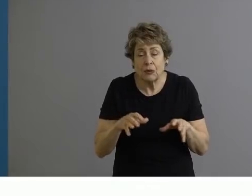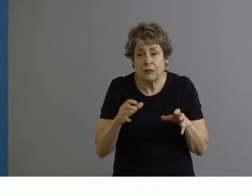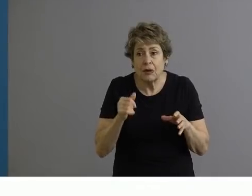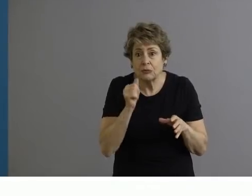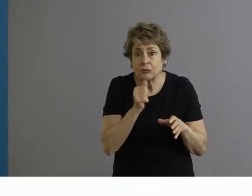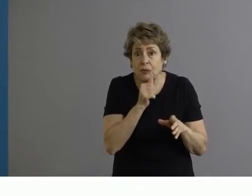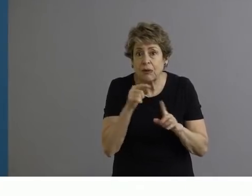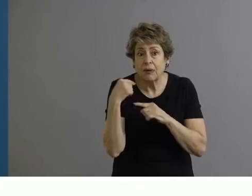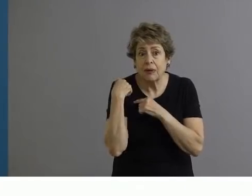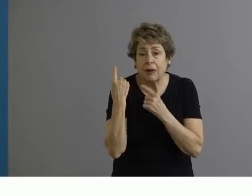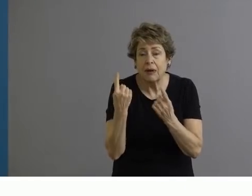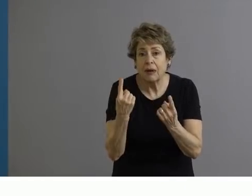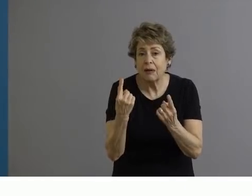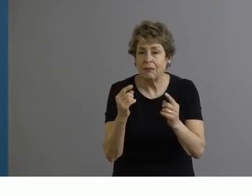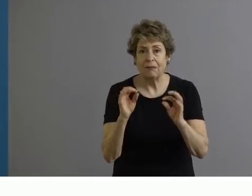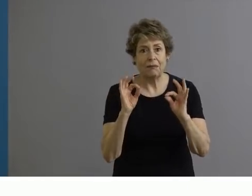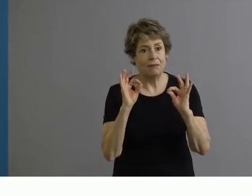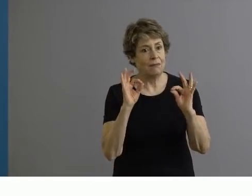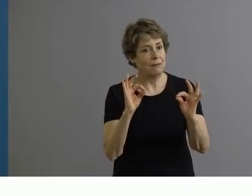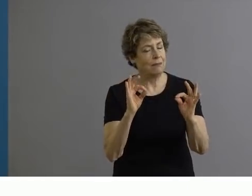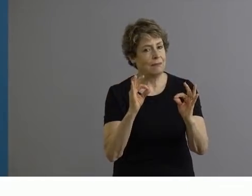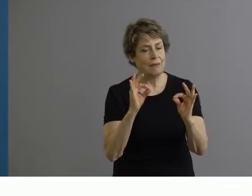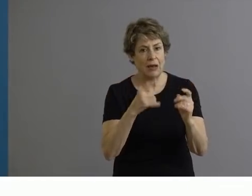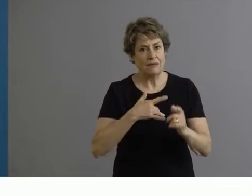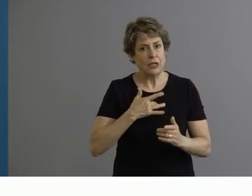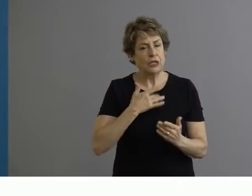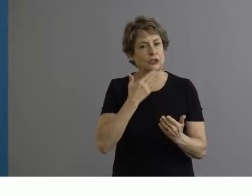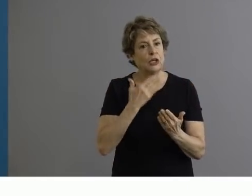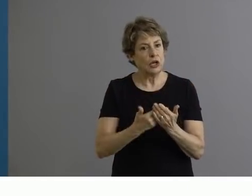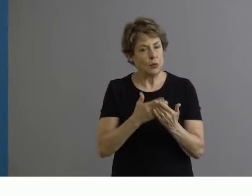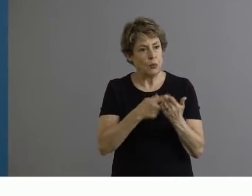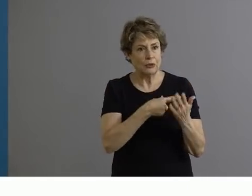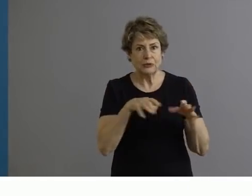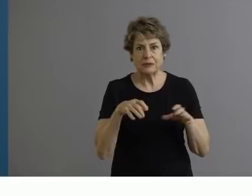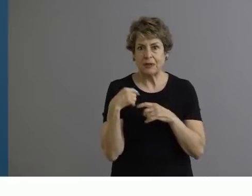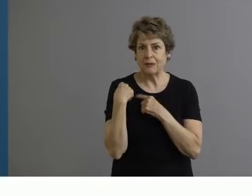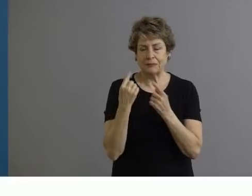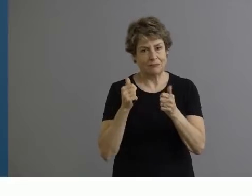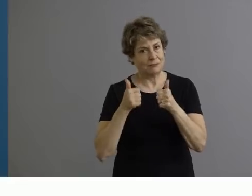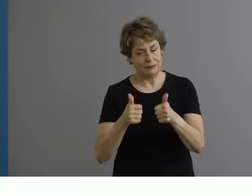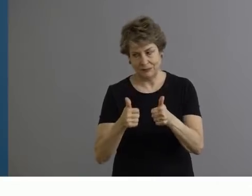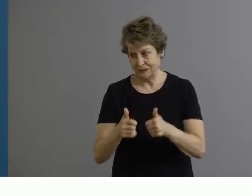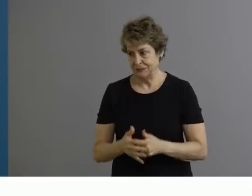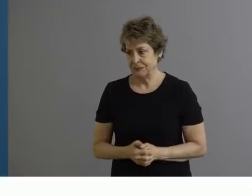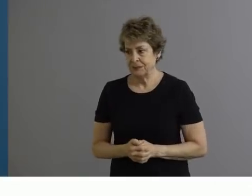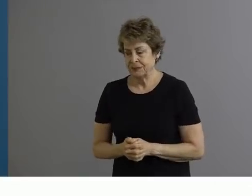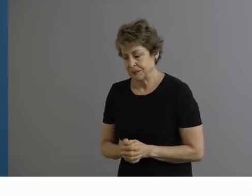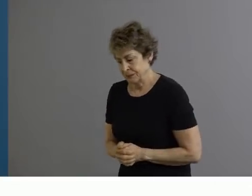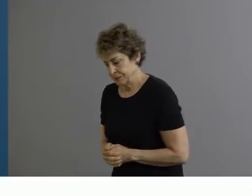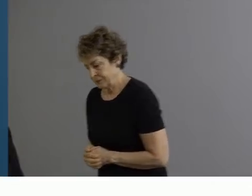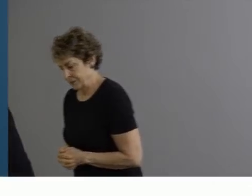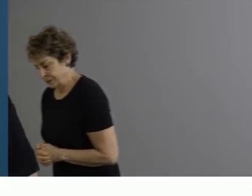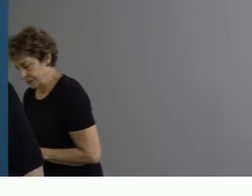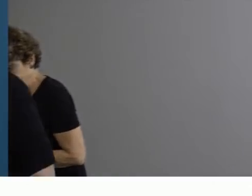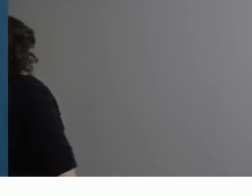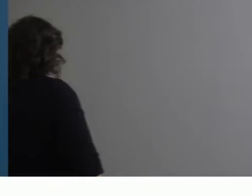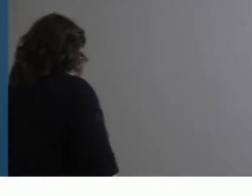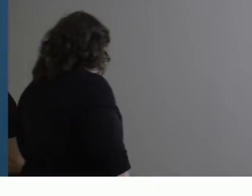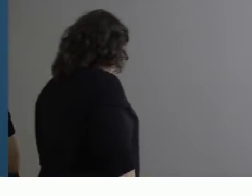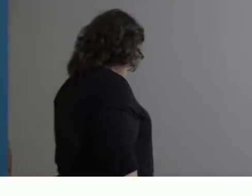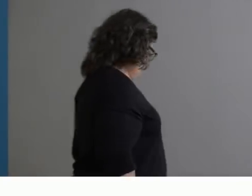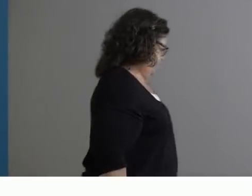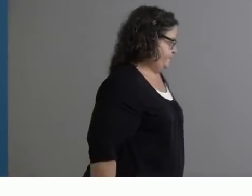I also want people to know that I hear the criticism. and I know that there